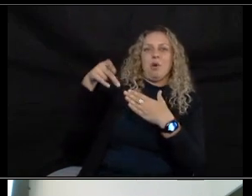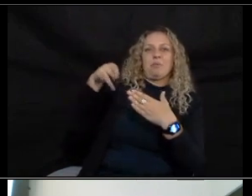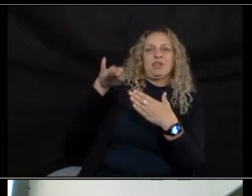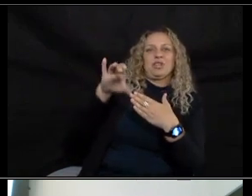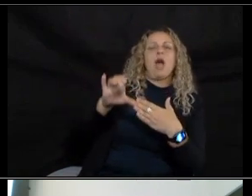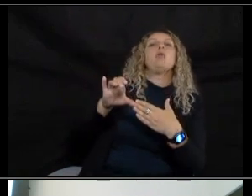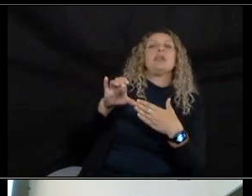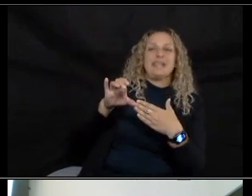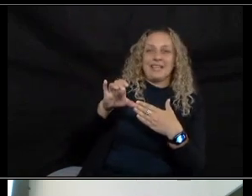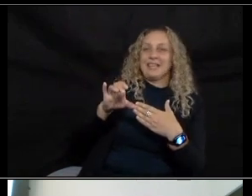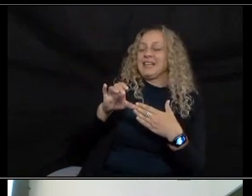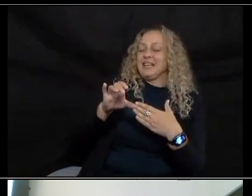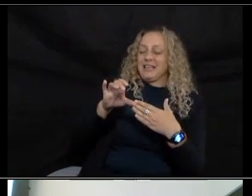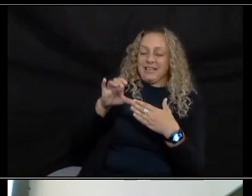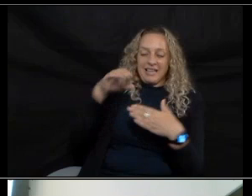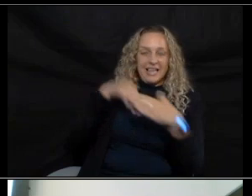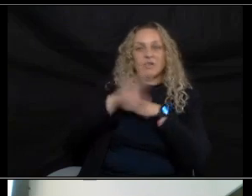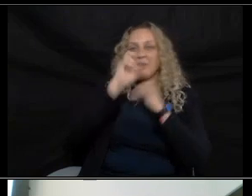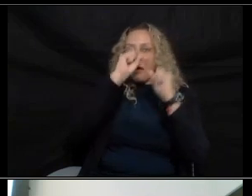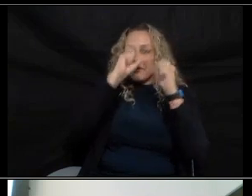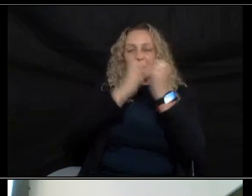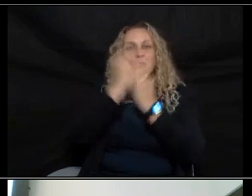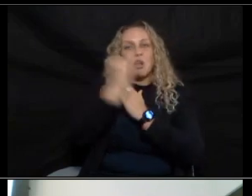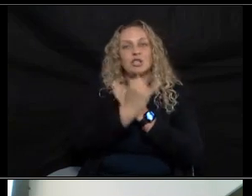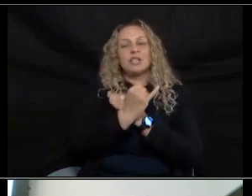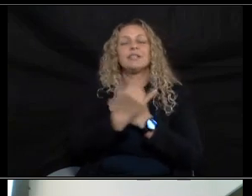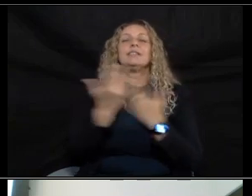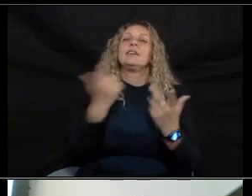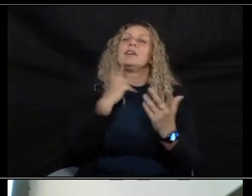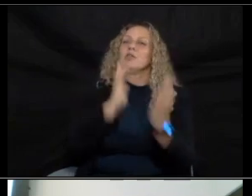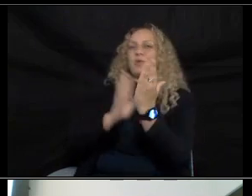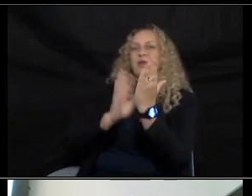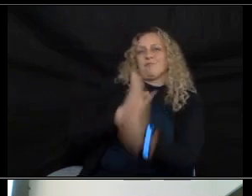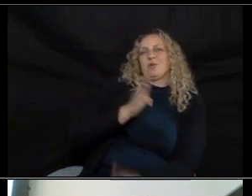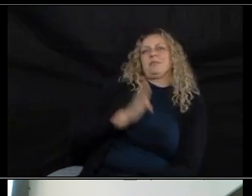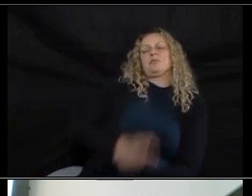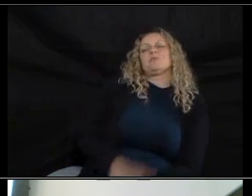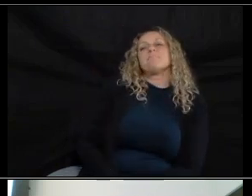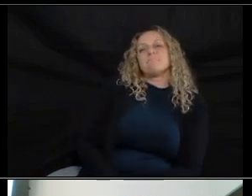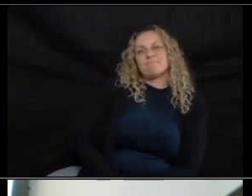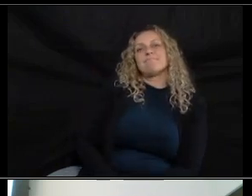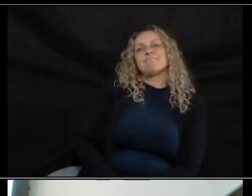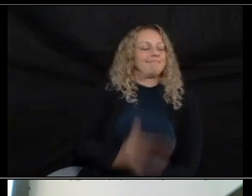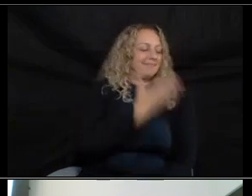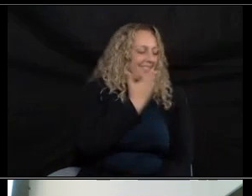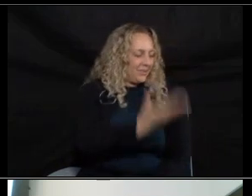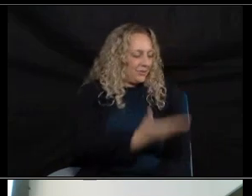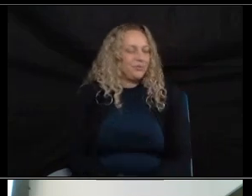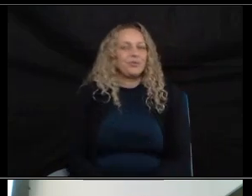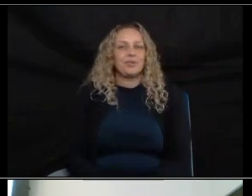County into this amazing project. Way to go, Boynton Beach. Thank you.